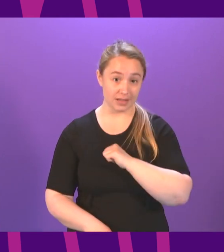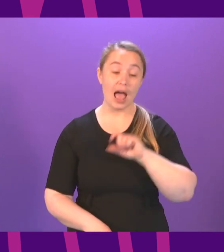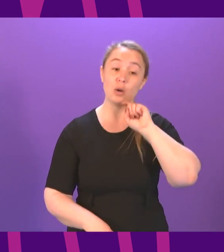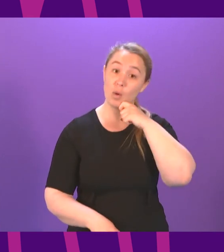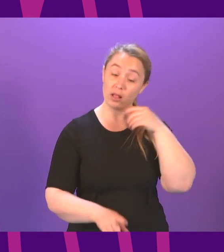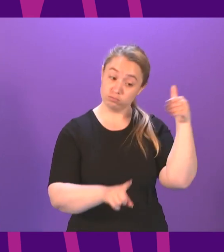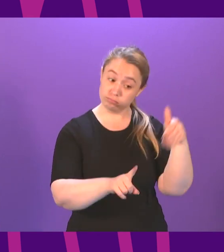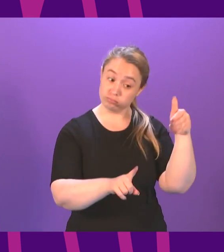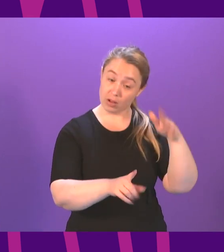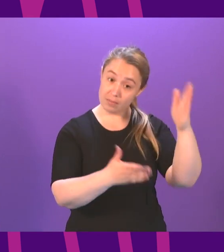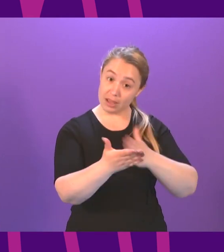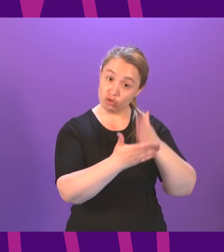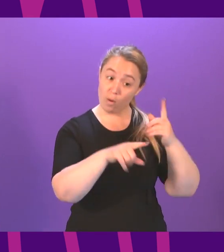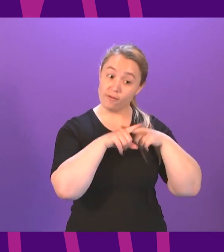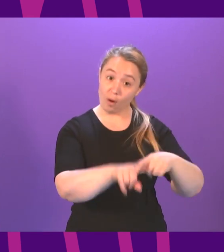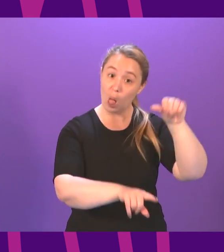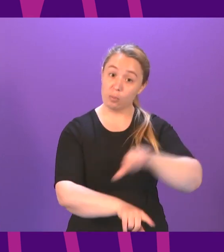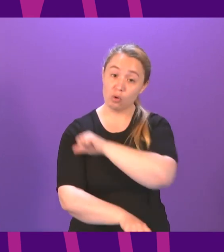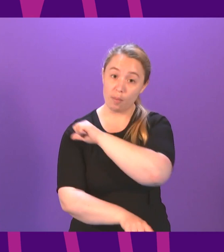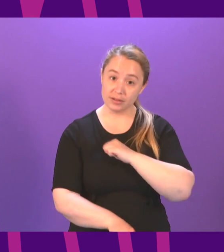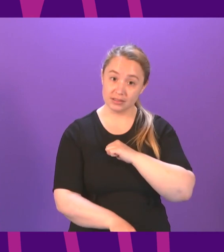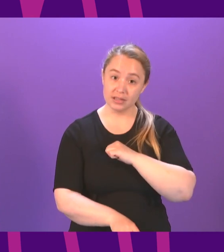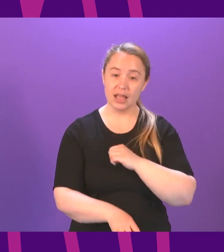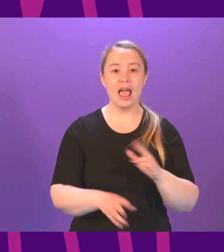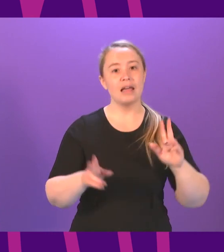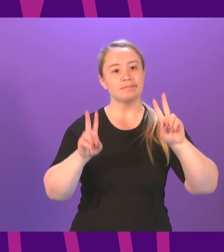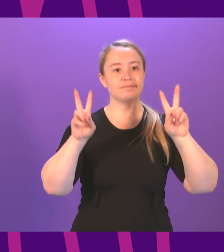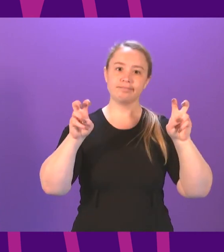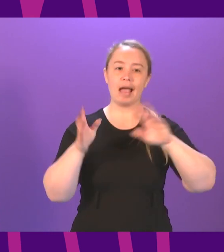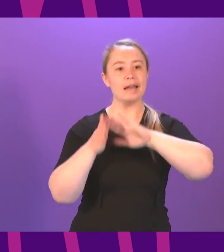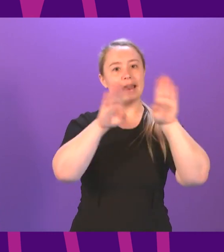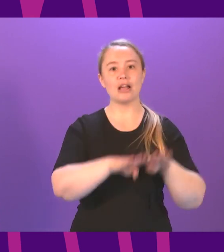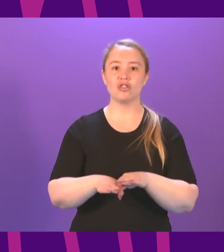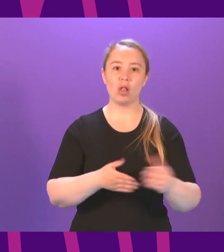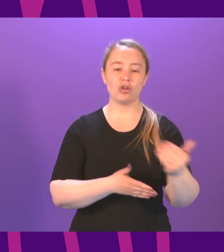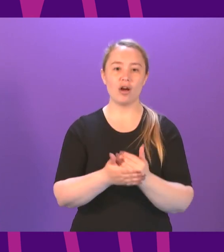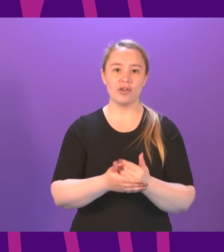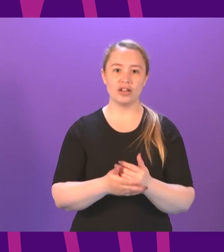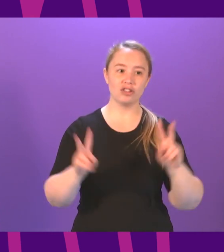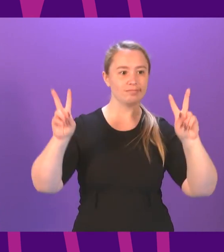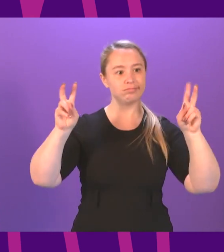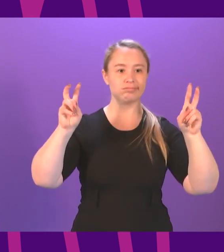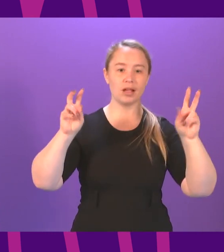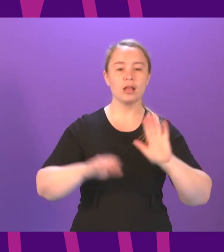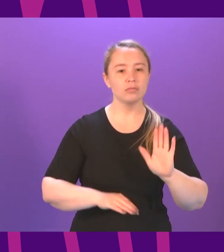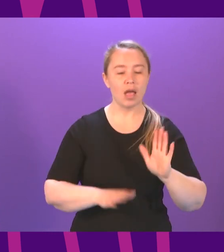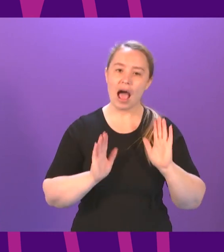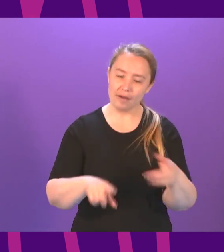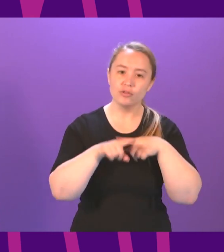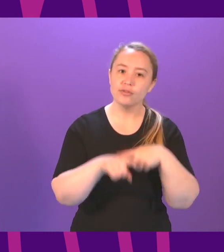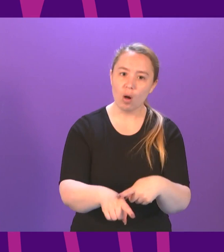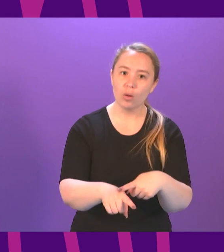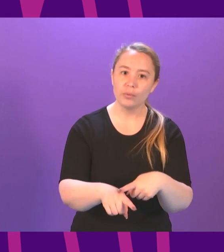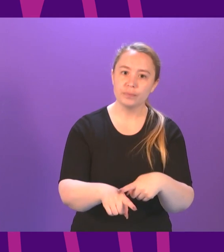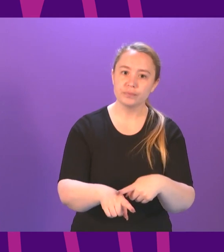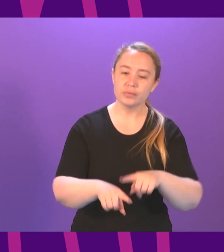promise. The national recovery can't just be a slogan, but it must be our Parliament's collective national mission on behalf of the people we are